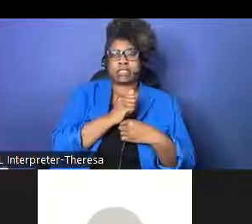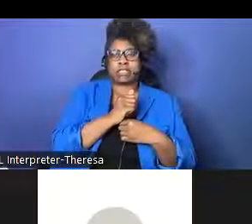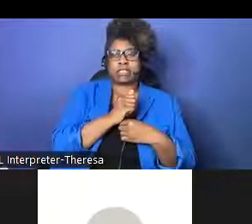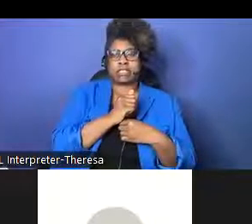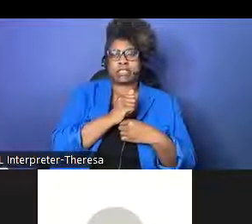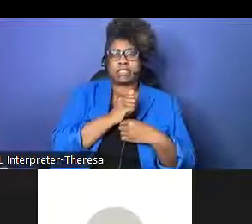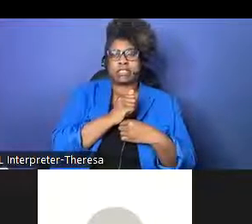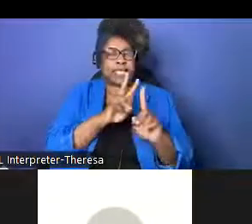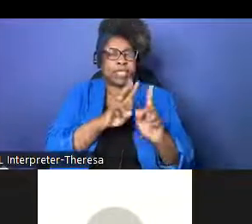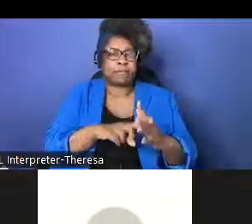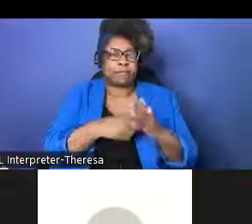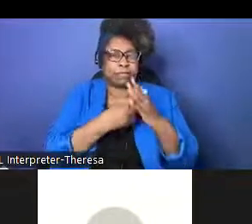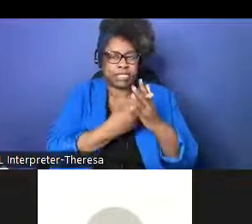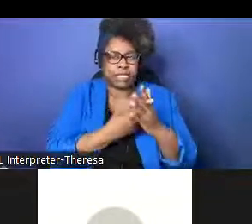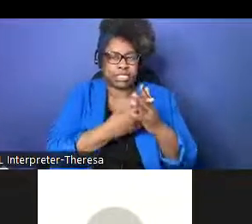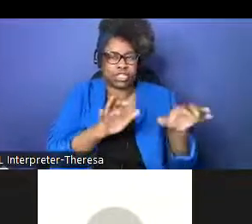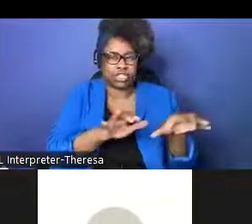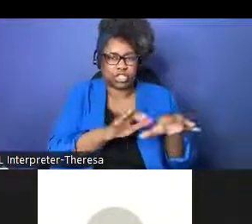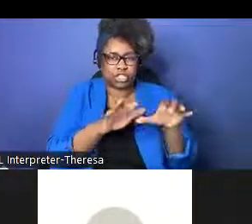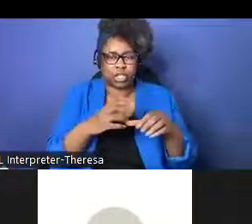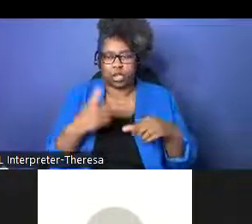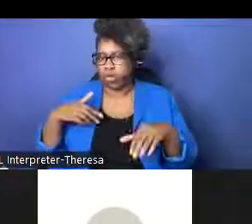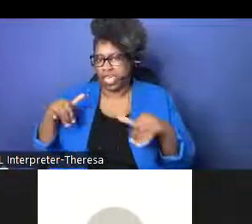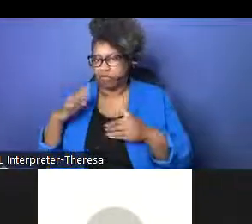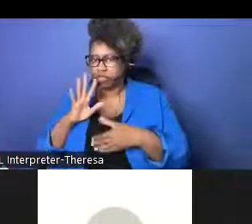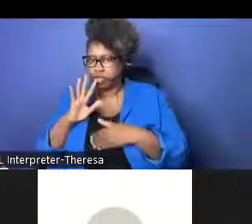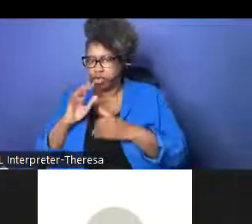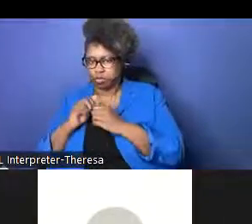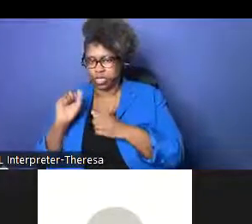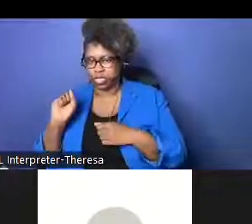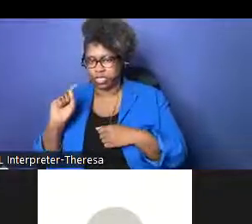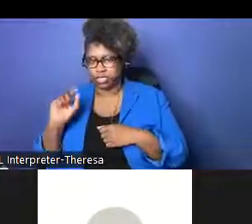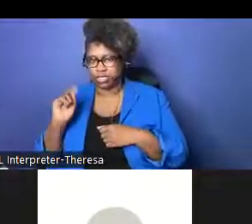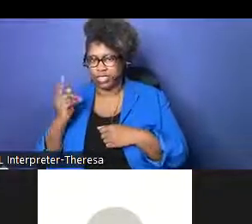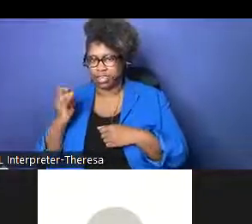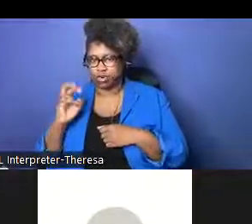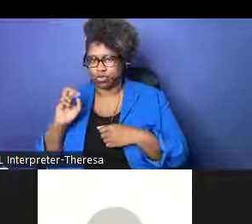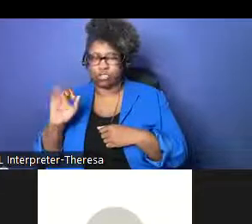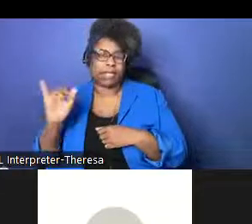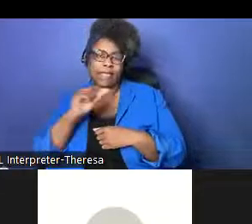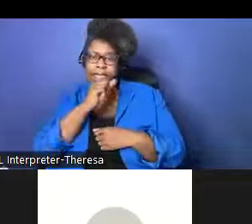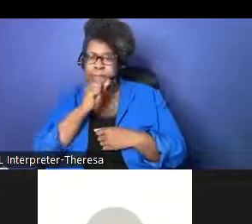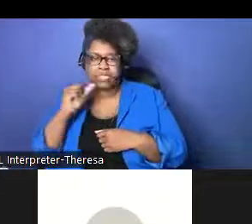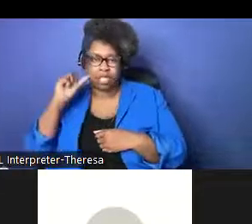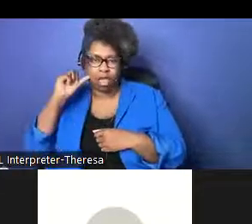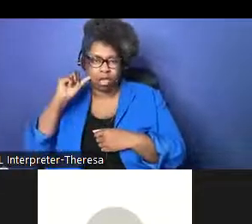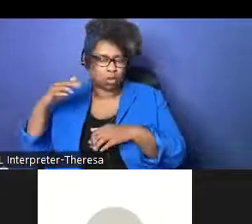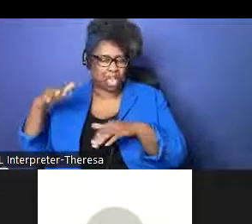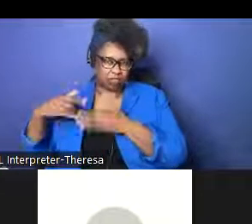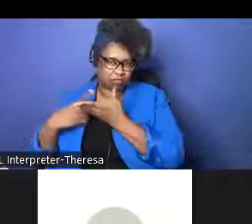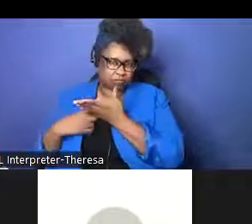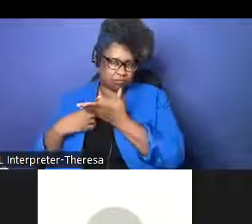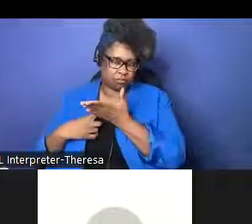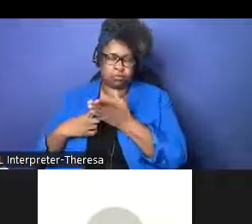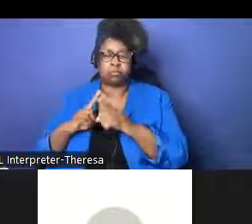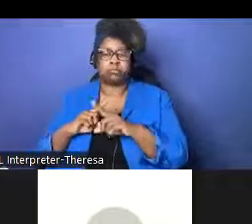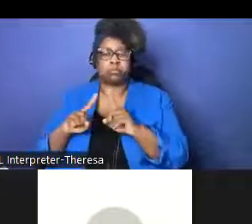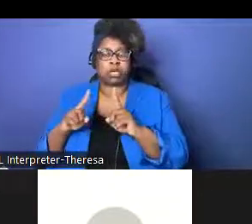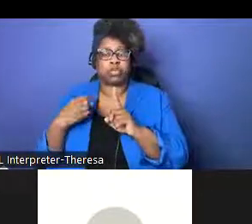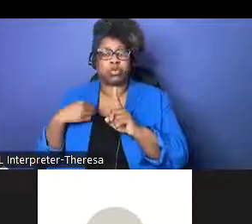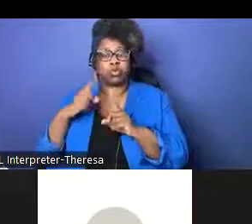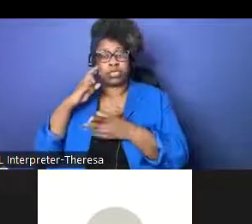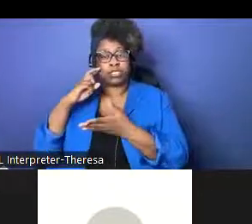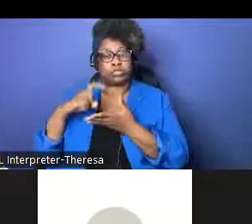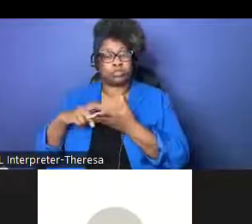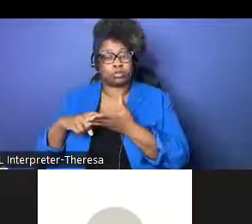implementation. We haven't necessarily talked to the stakeholders like Amazon, for example, but we do see that since we